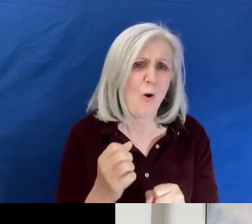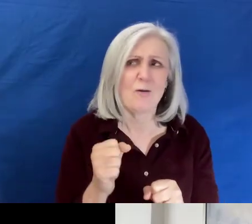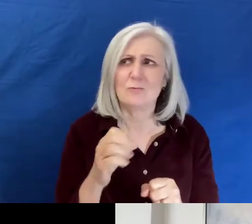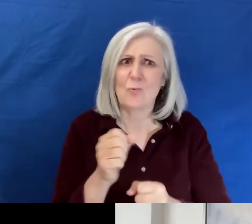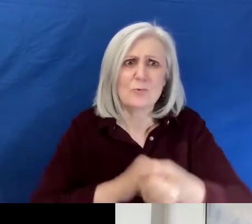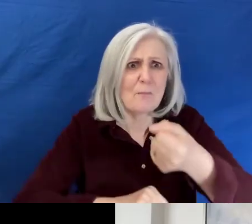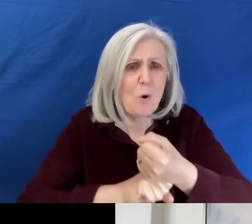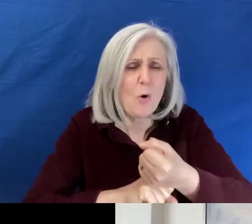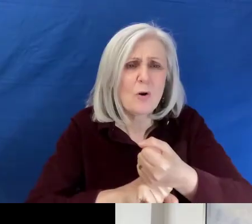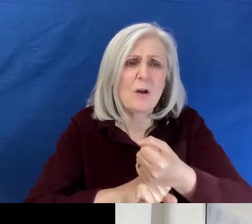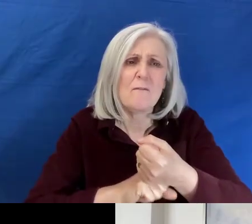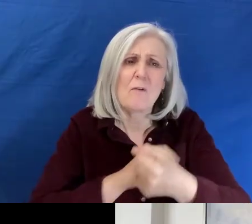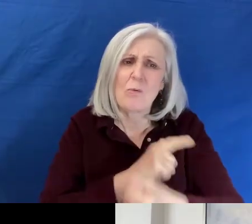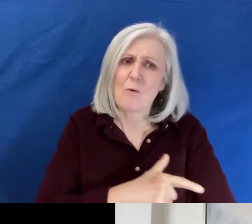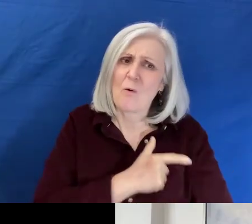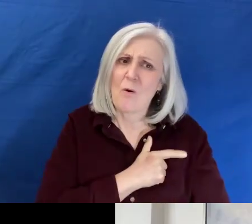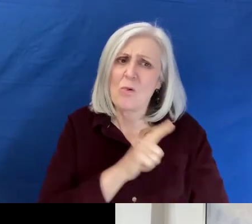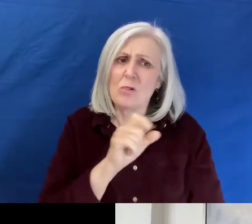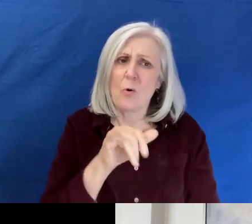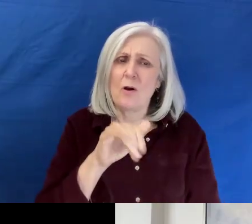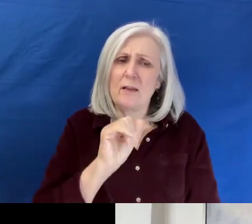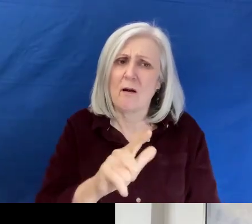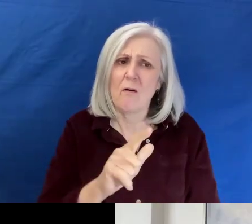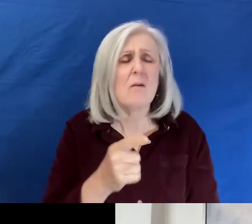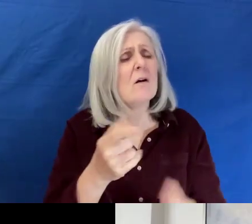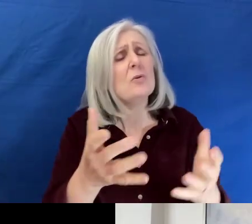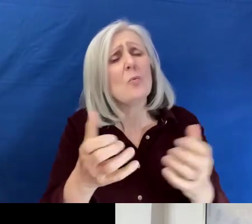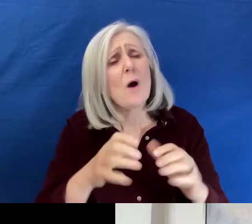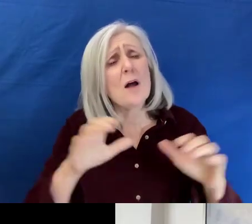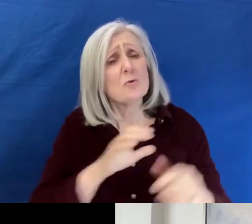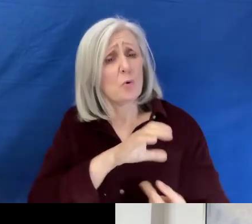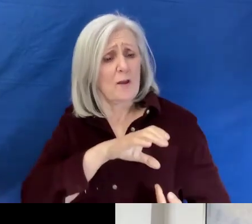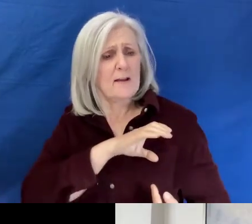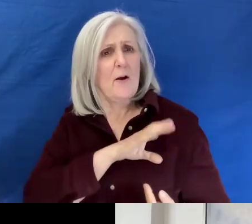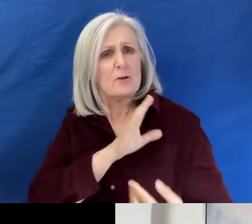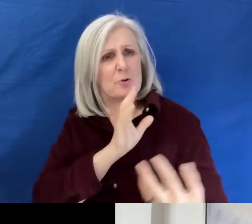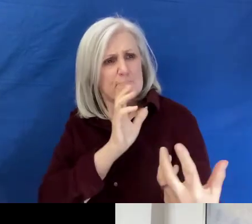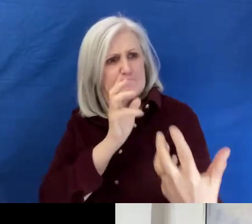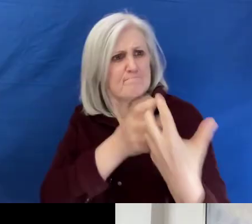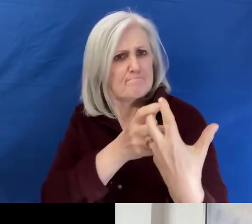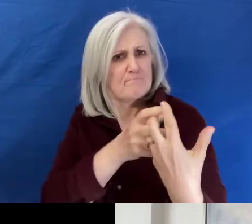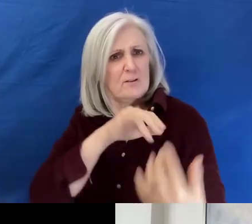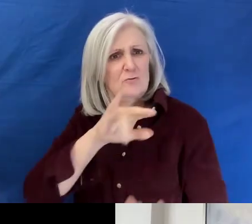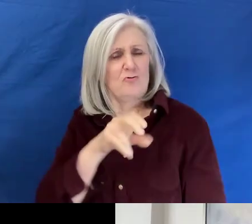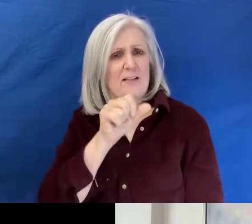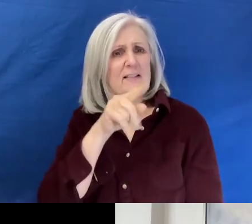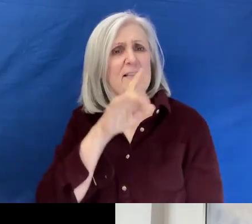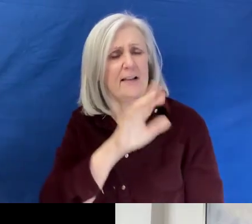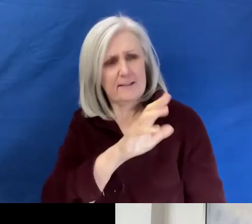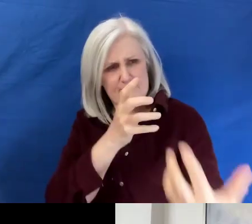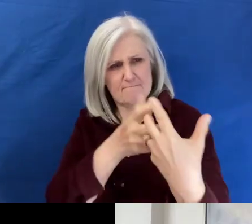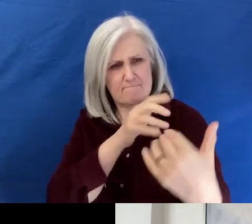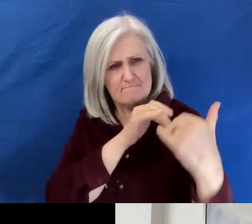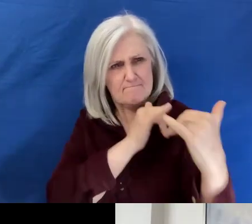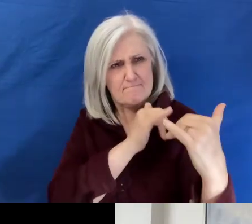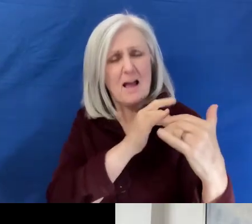so loyal, and you want to do the character justice. So yeah, I was a little